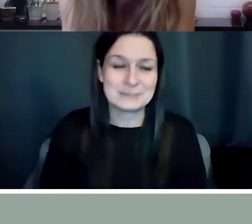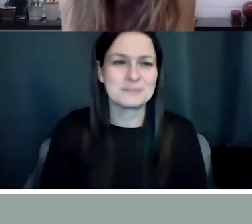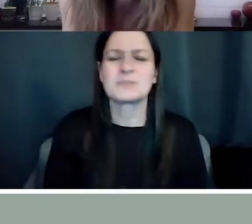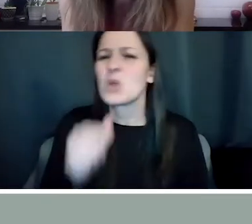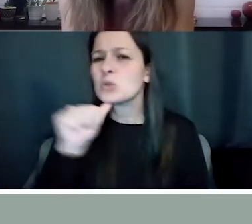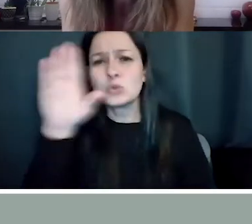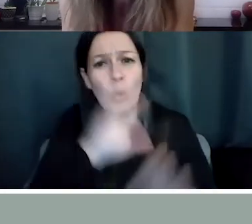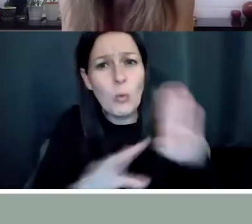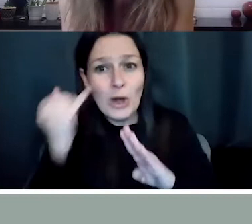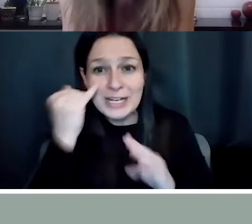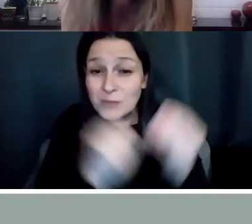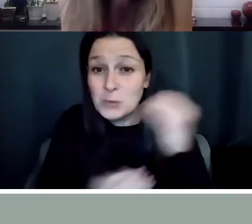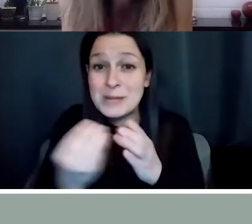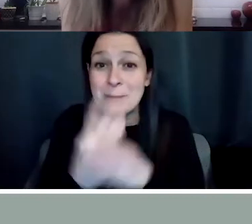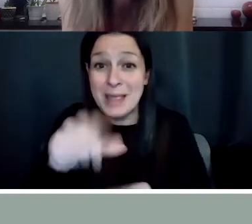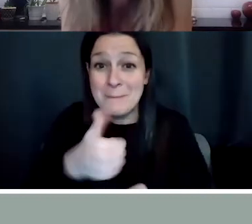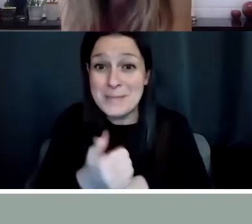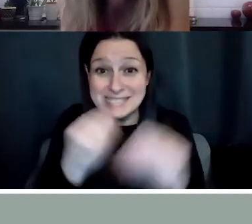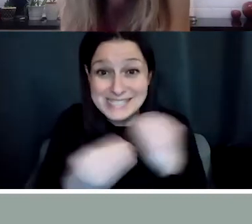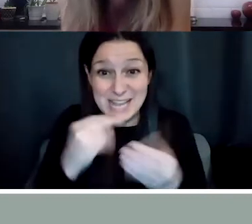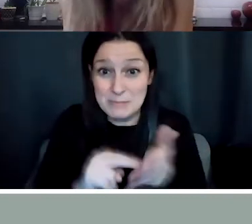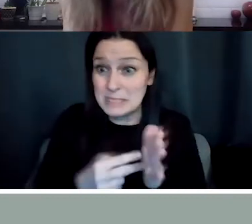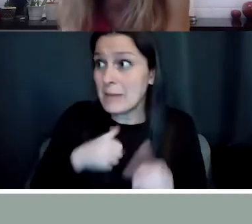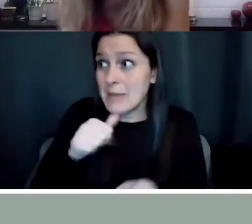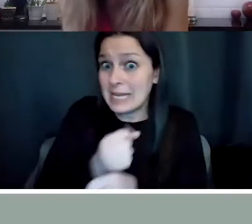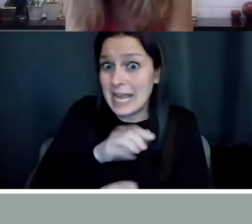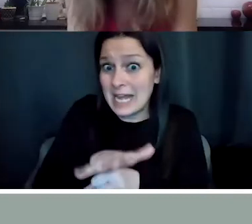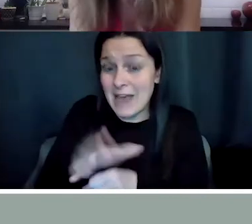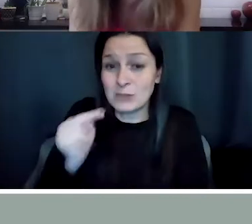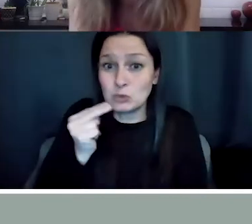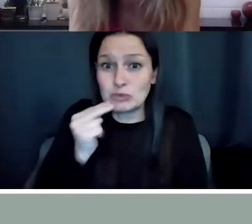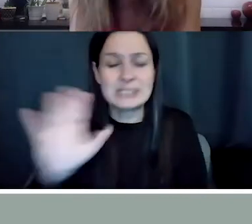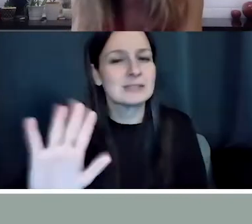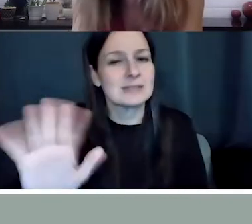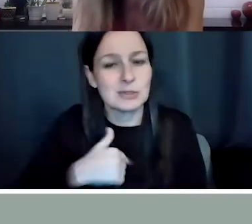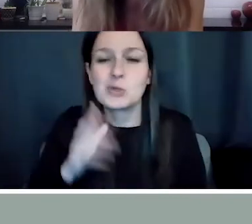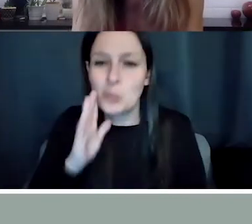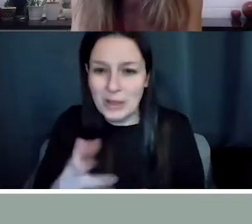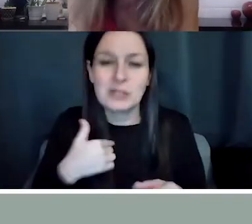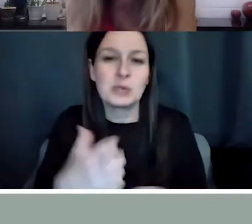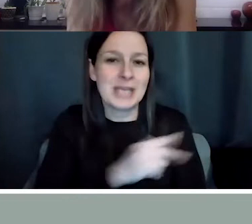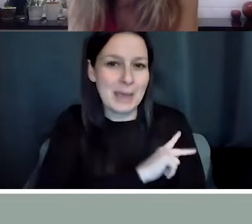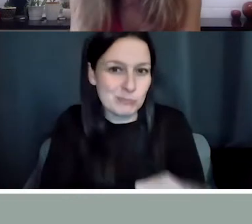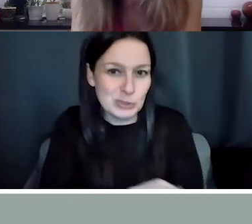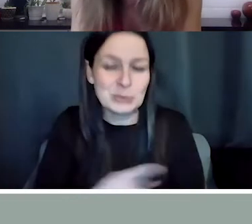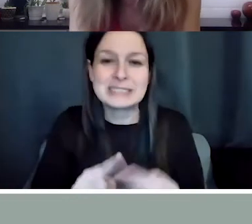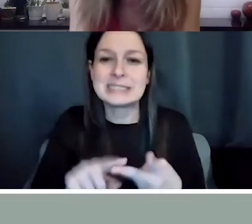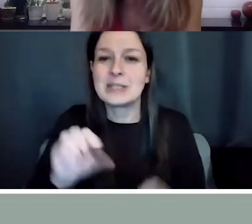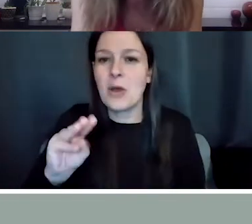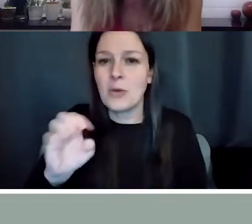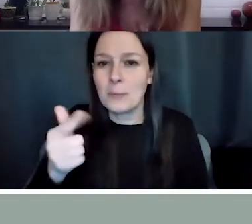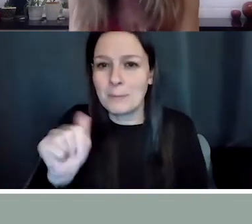worry if you eat a plant-based diet that you're not going to get enough nutrients, because you will. You can get protein, you can get omega-3s, as I mentioned,